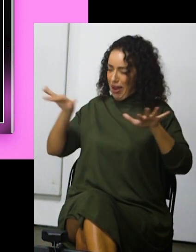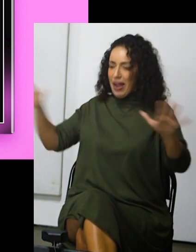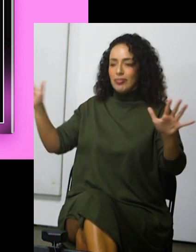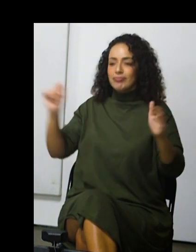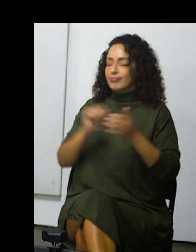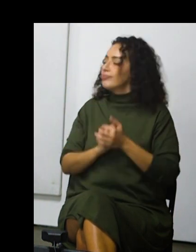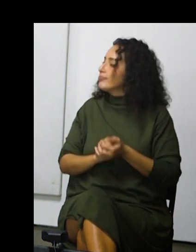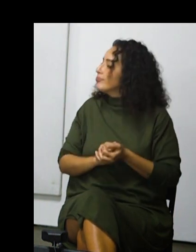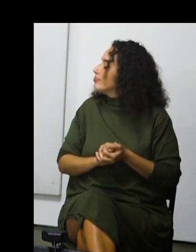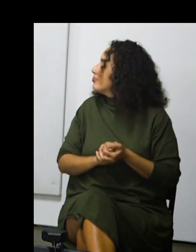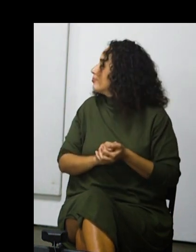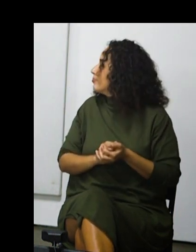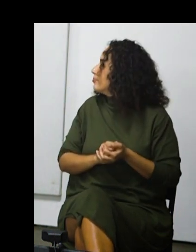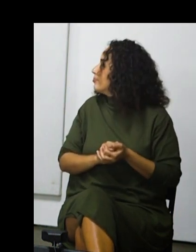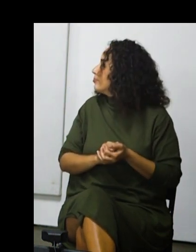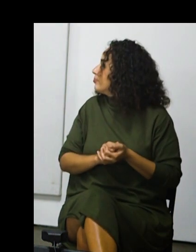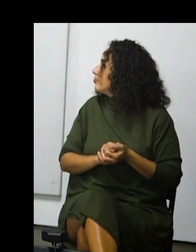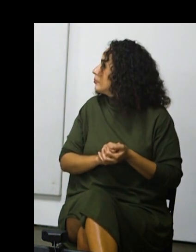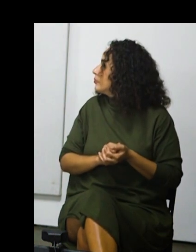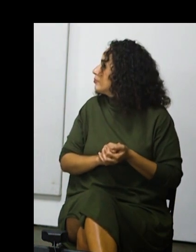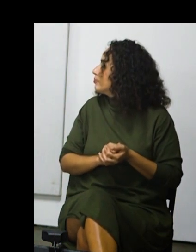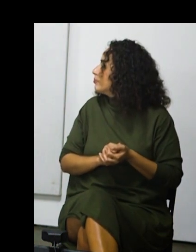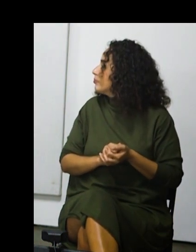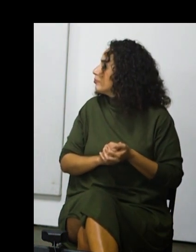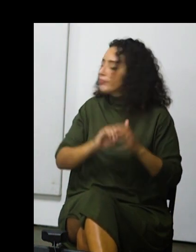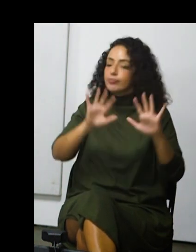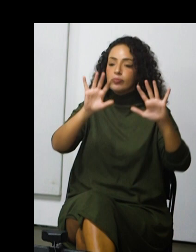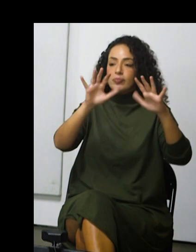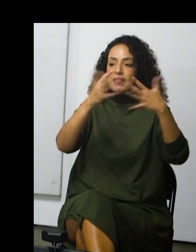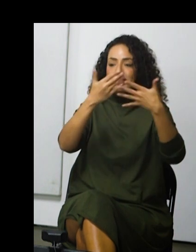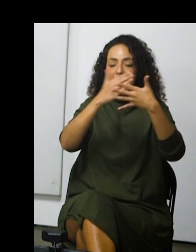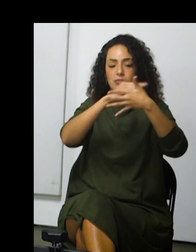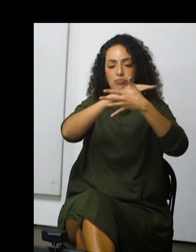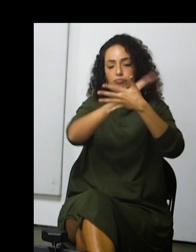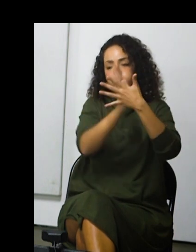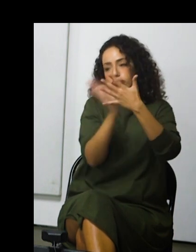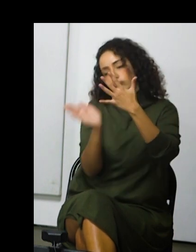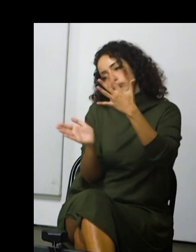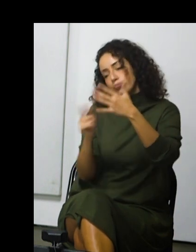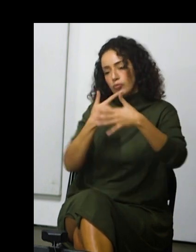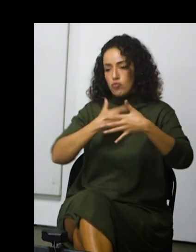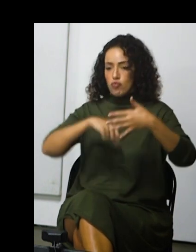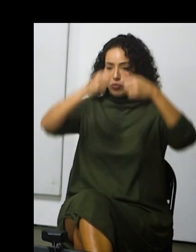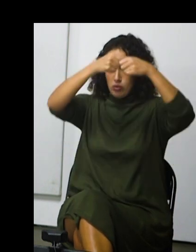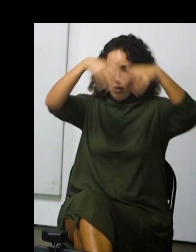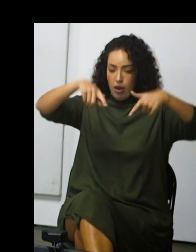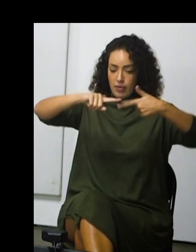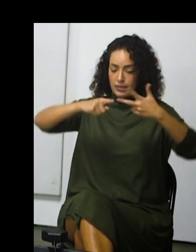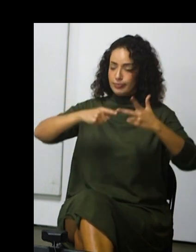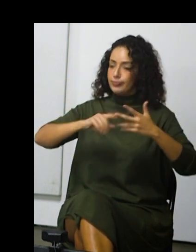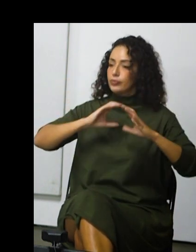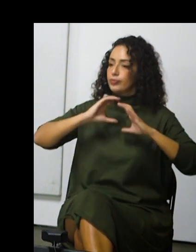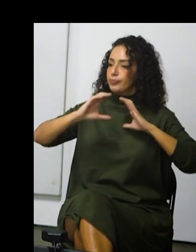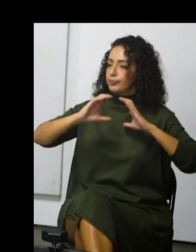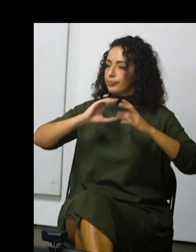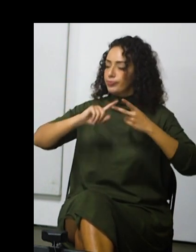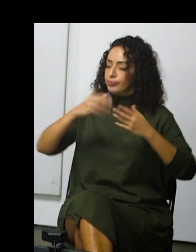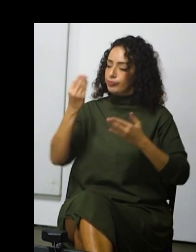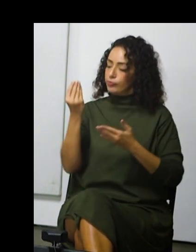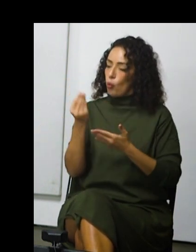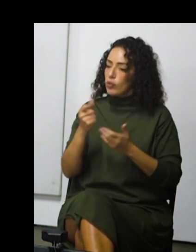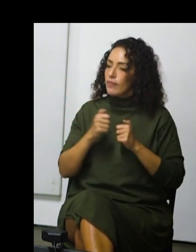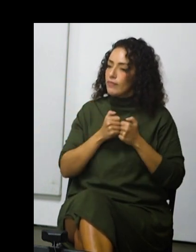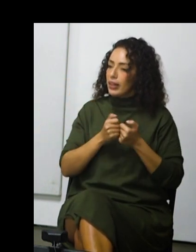slide, please. So there are 10 sections: roles and hierarchies, communication, cost and